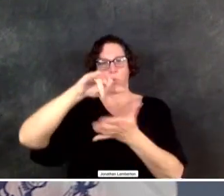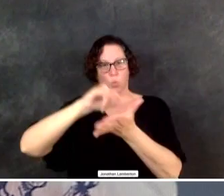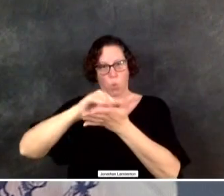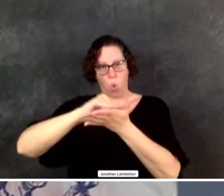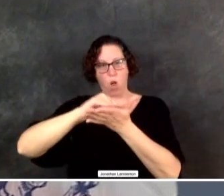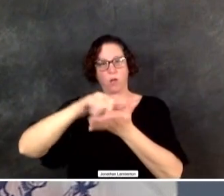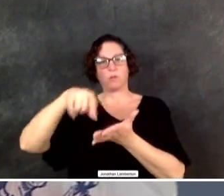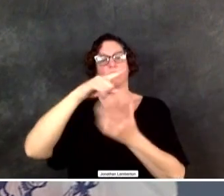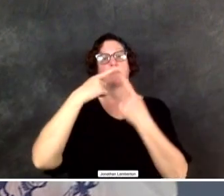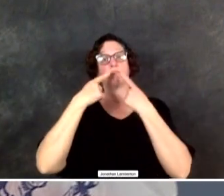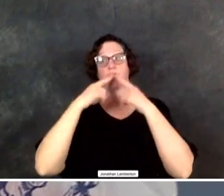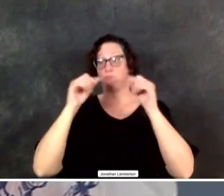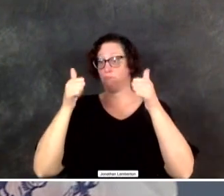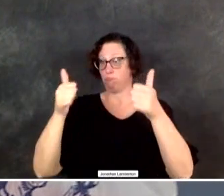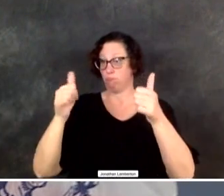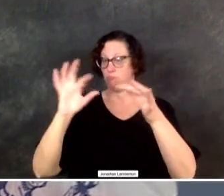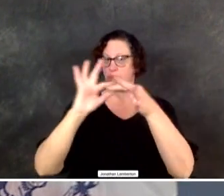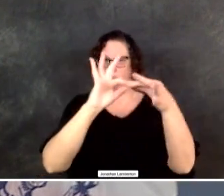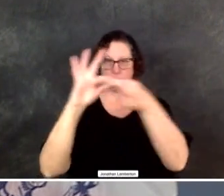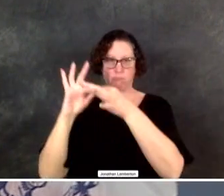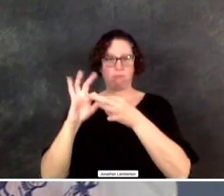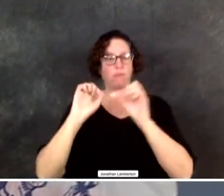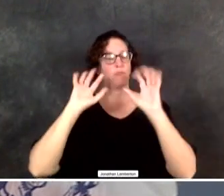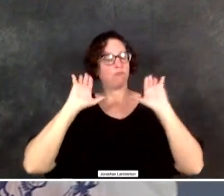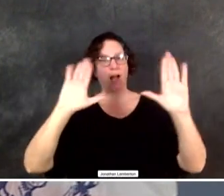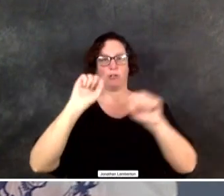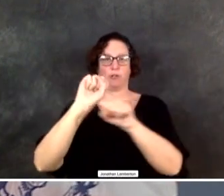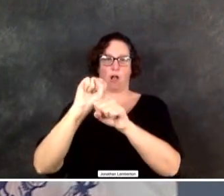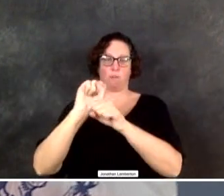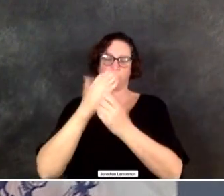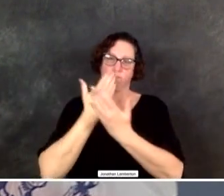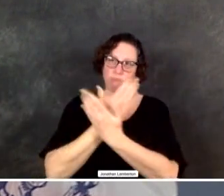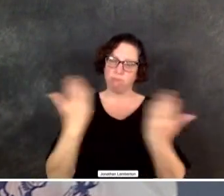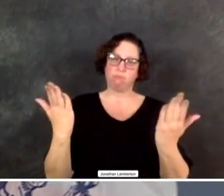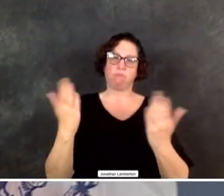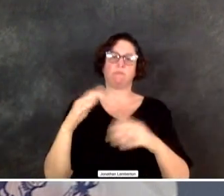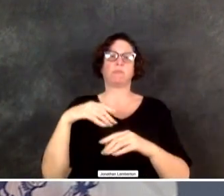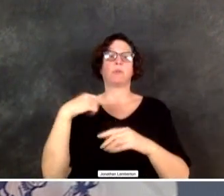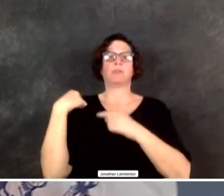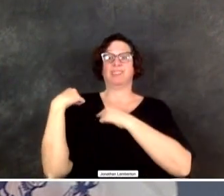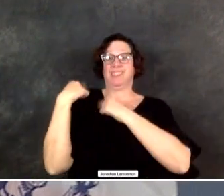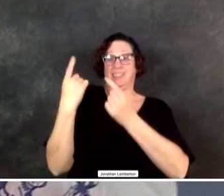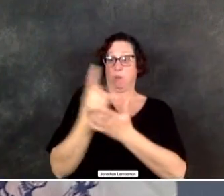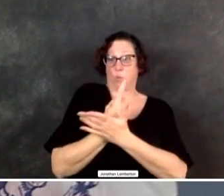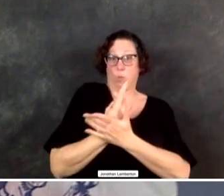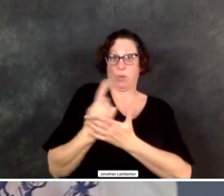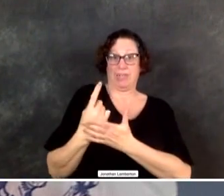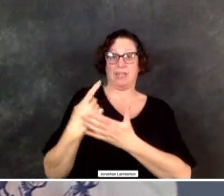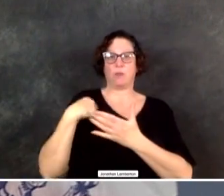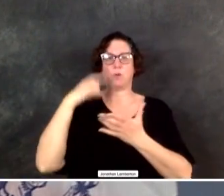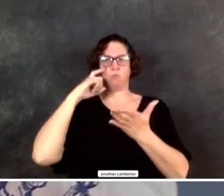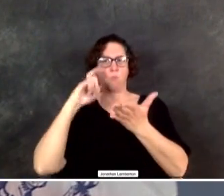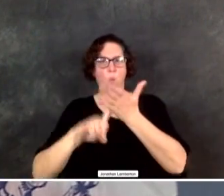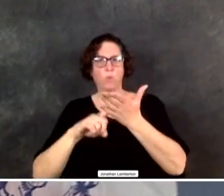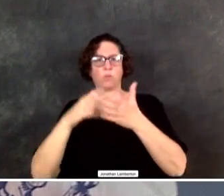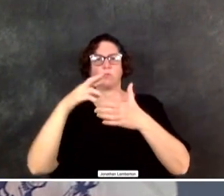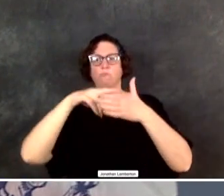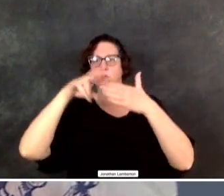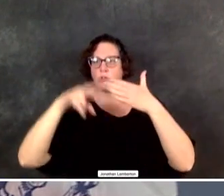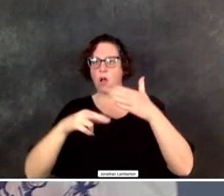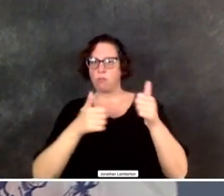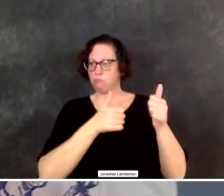great indicators in the last week. We're not out of the woods by any stretch, but something's working. It's clearly because people